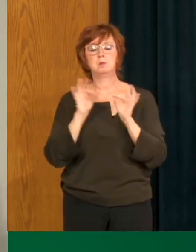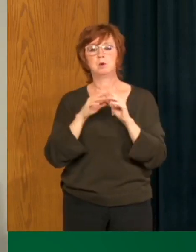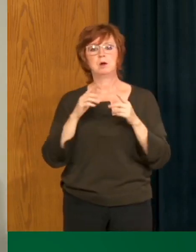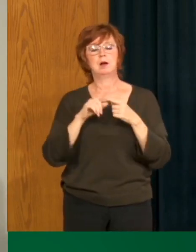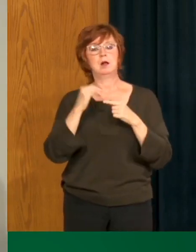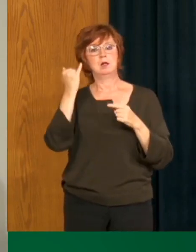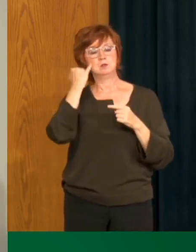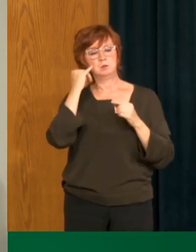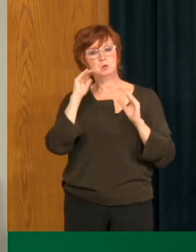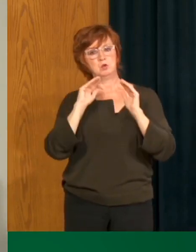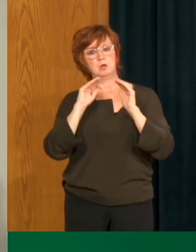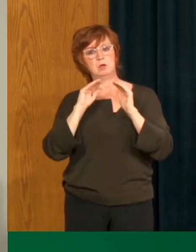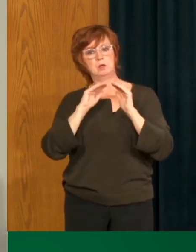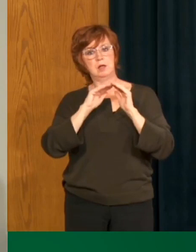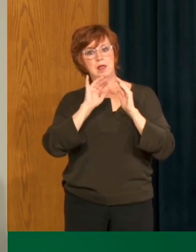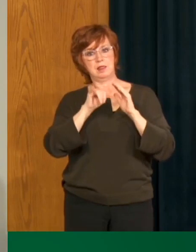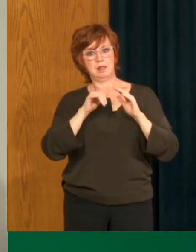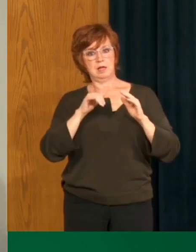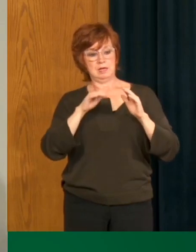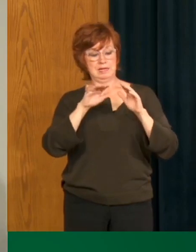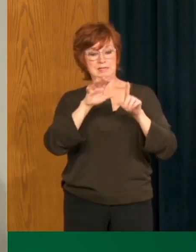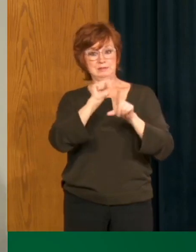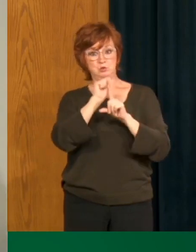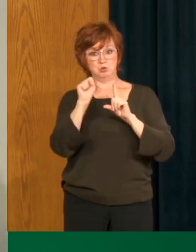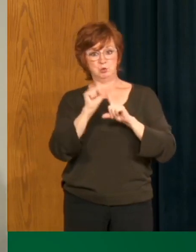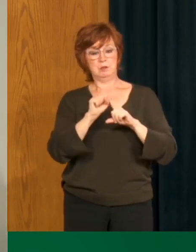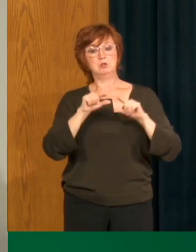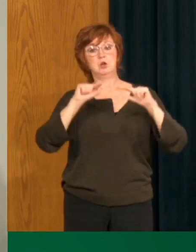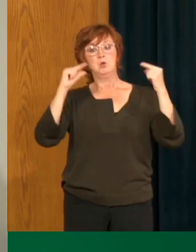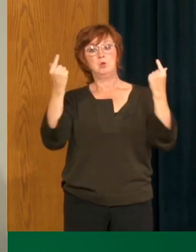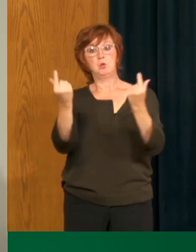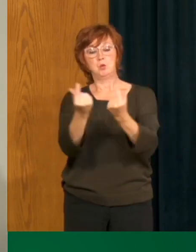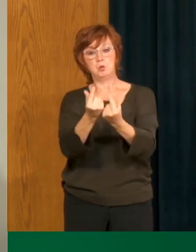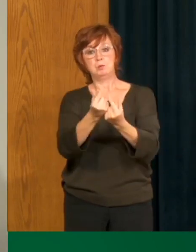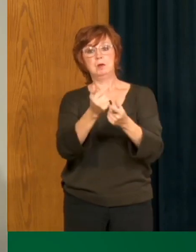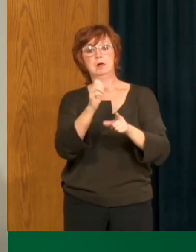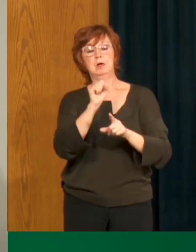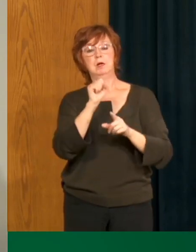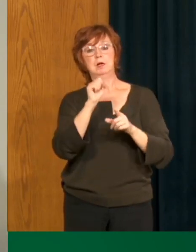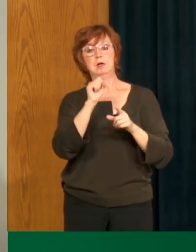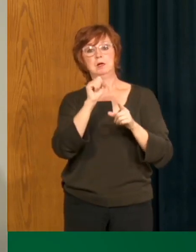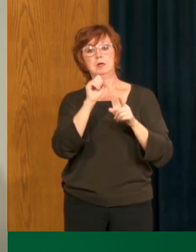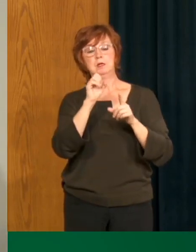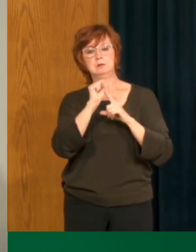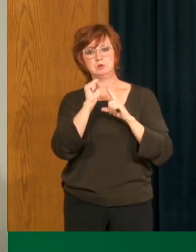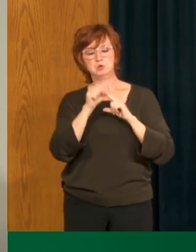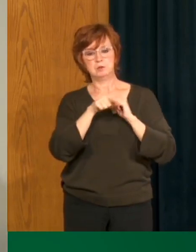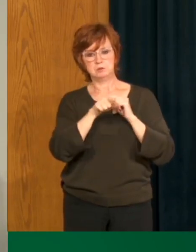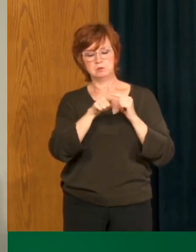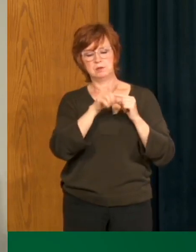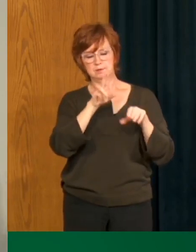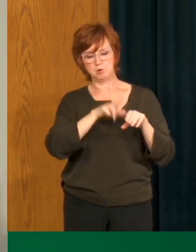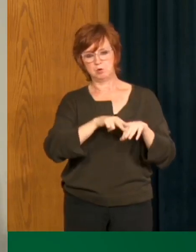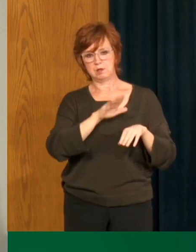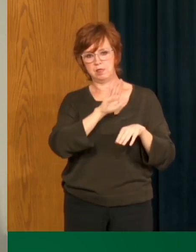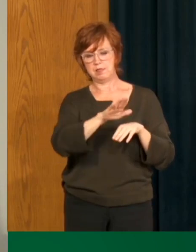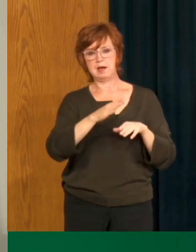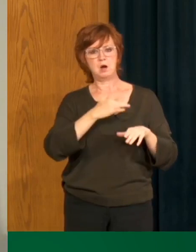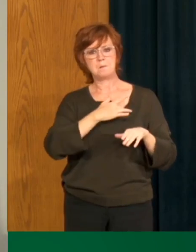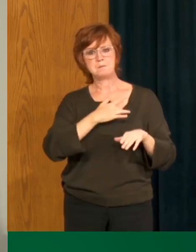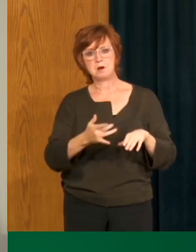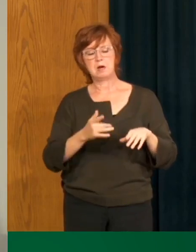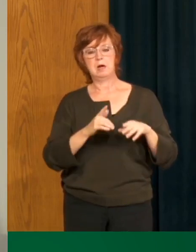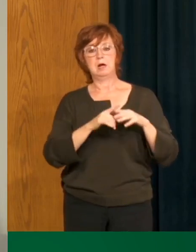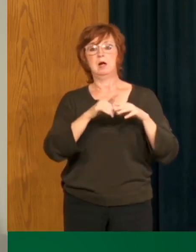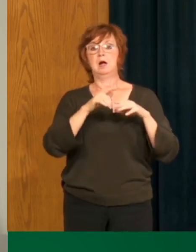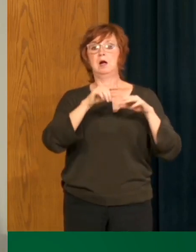setting, there are challenges because, the way of life is that you eat together, you pray together, and, it